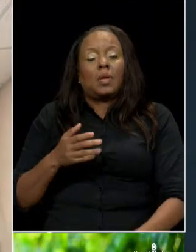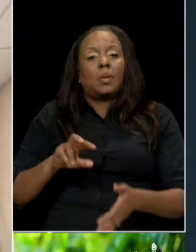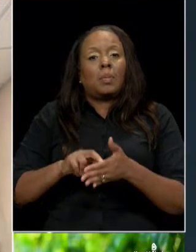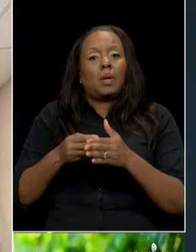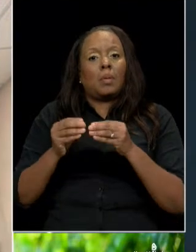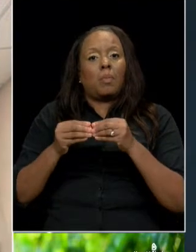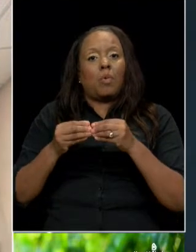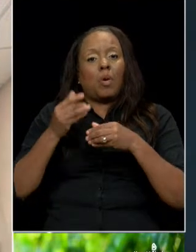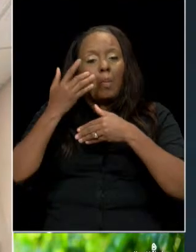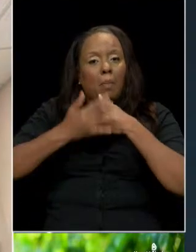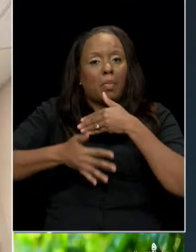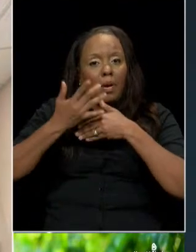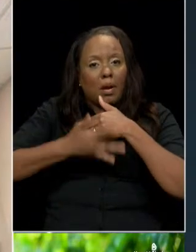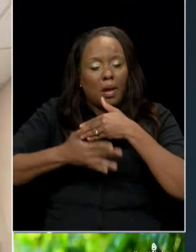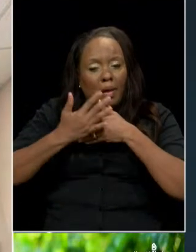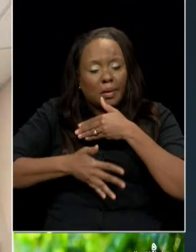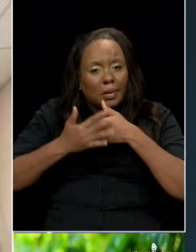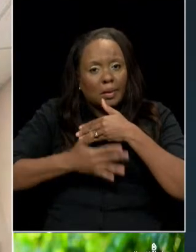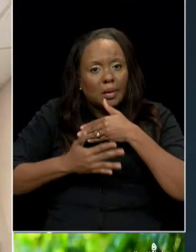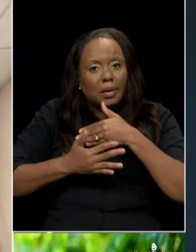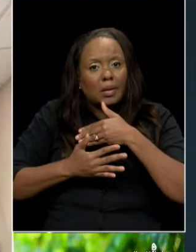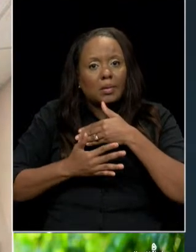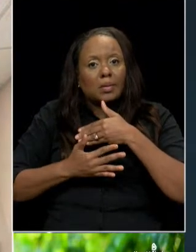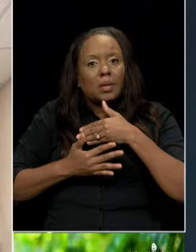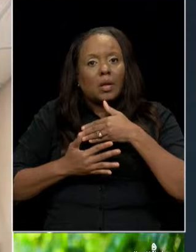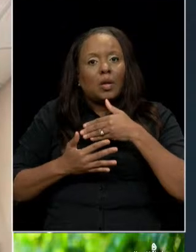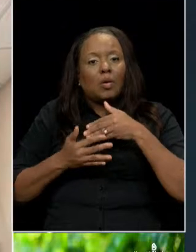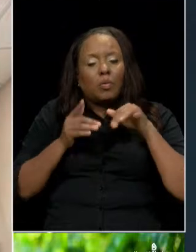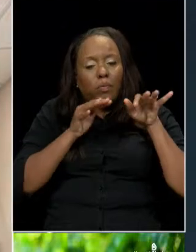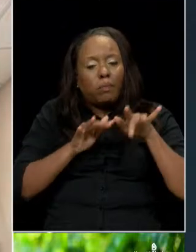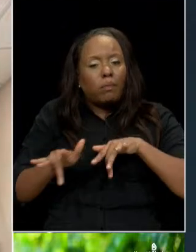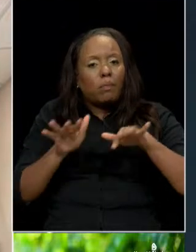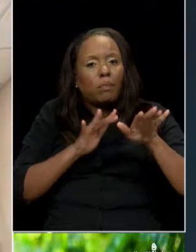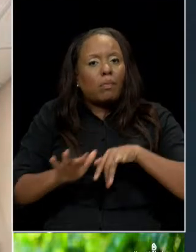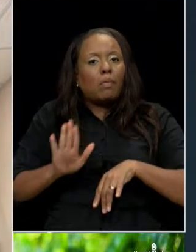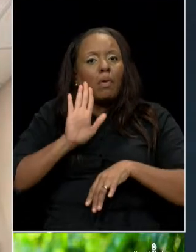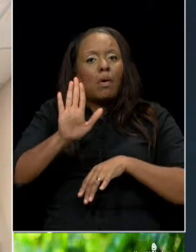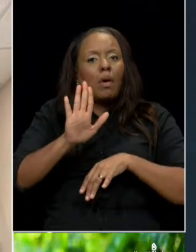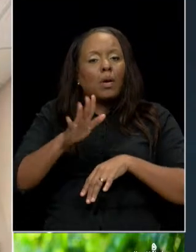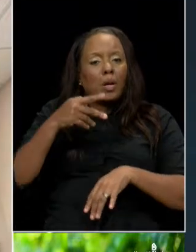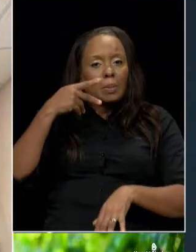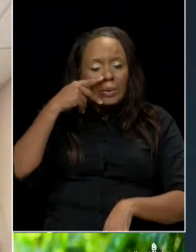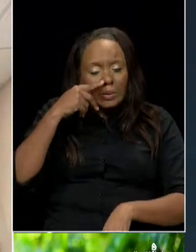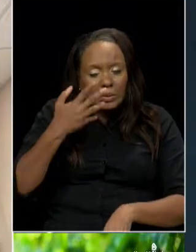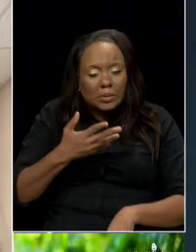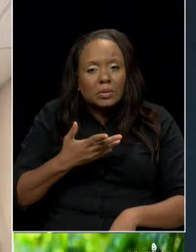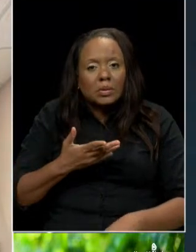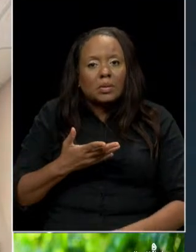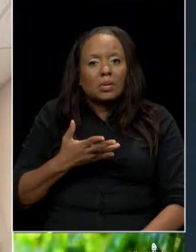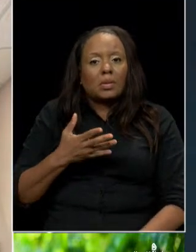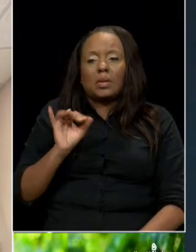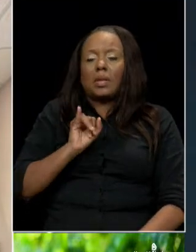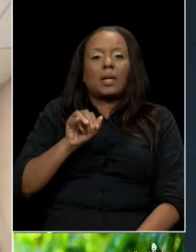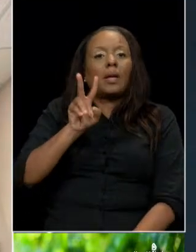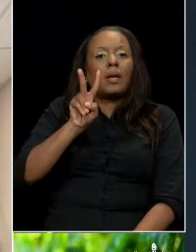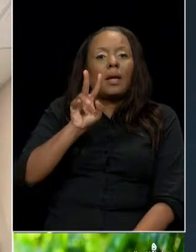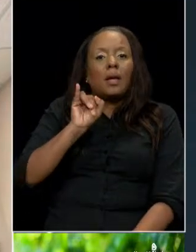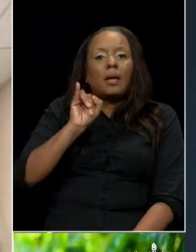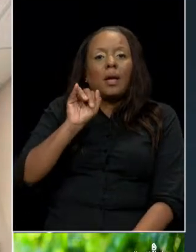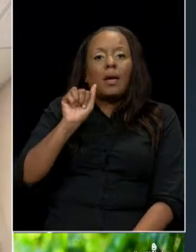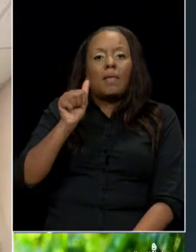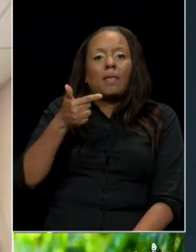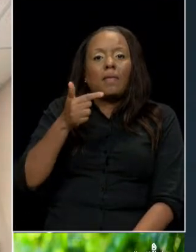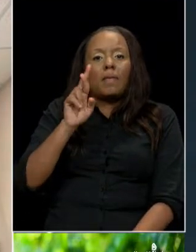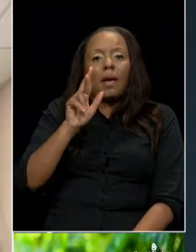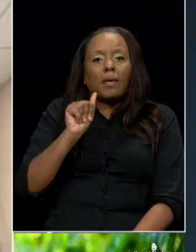to the penis, dilate the vessels. They work in several different ways, from the PDE5 inhibitors, like the common Viagra, Cialis that most people know